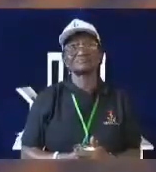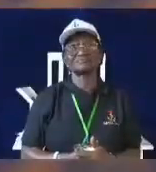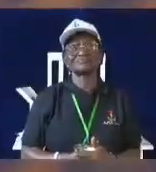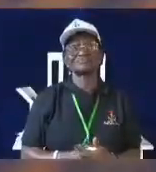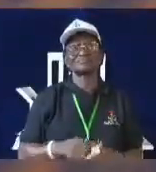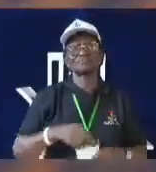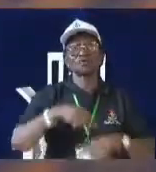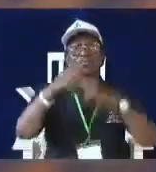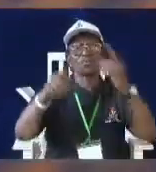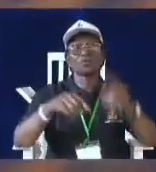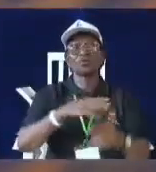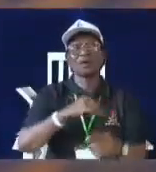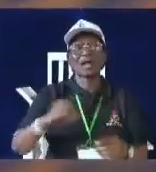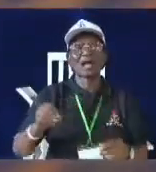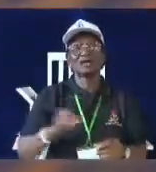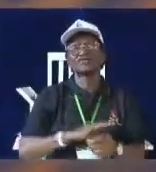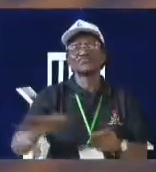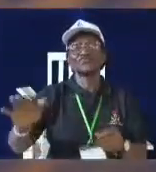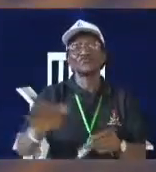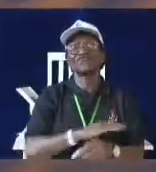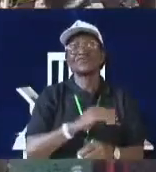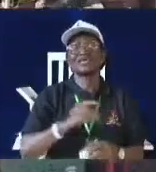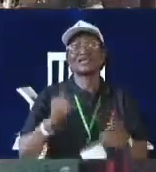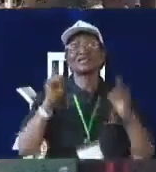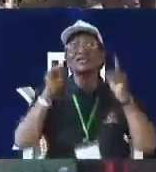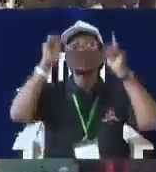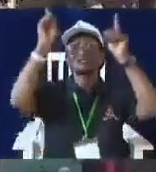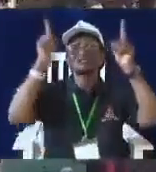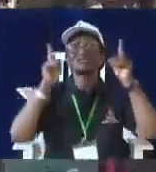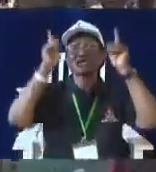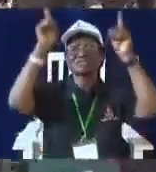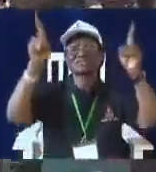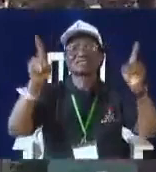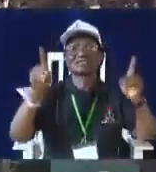Go and fulfill destiny.